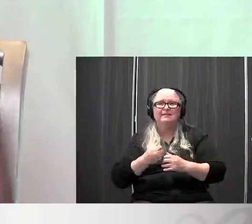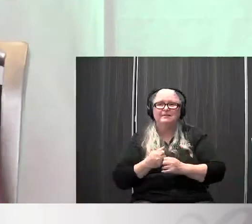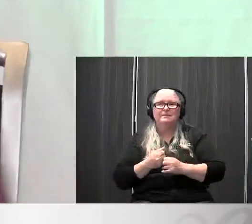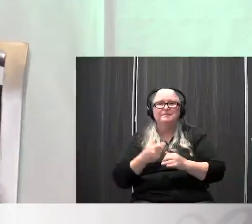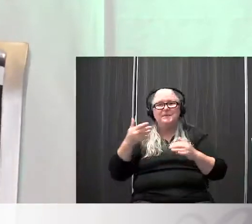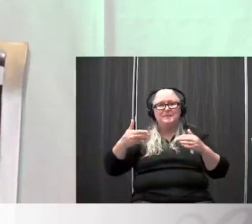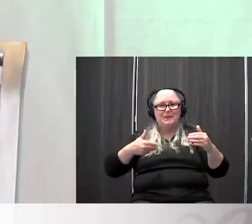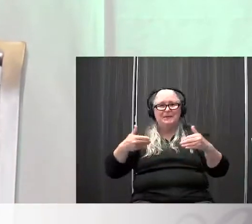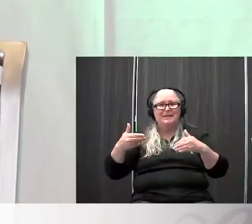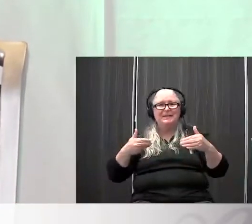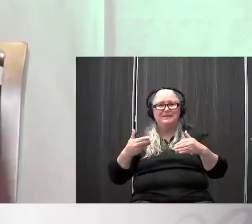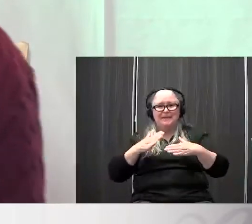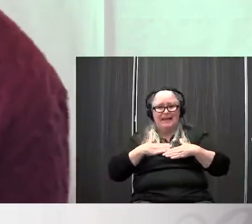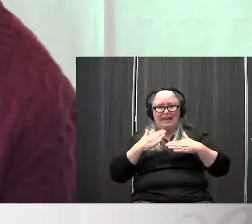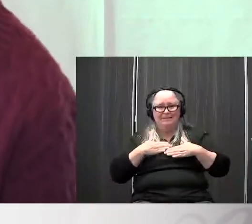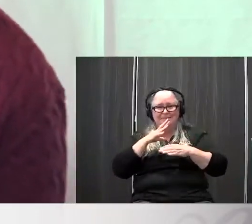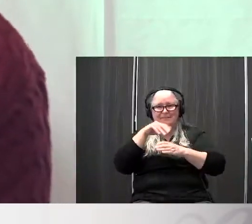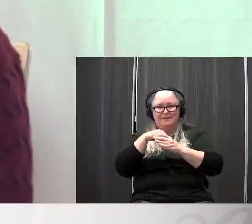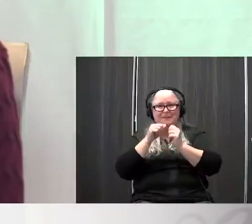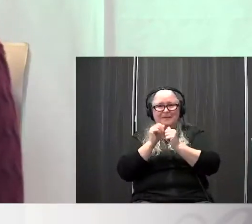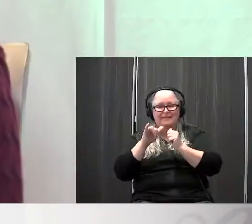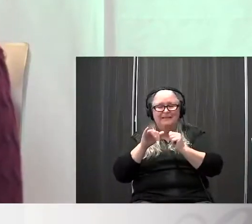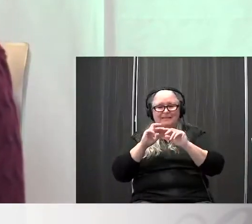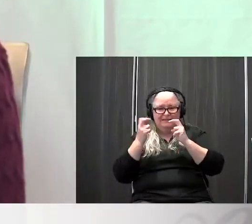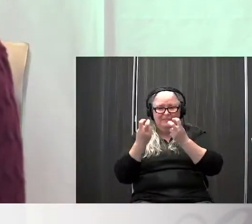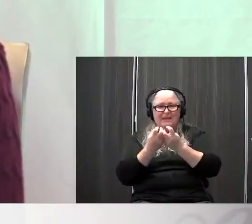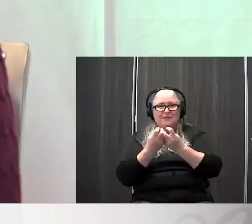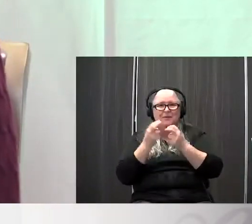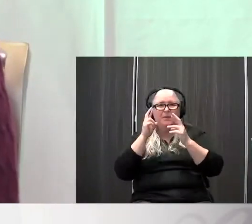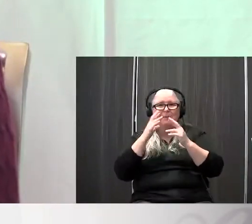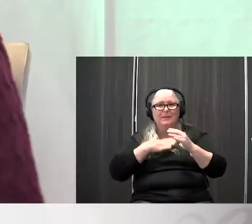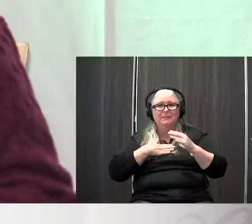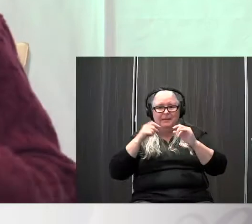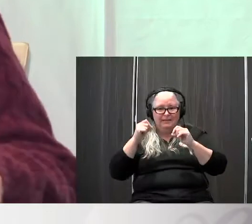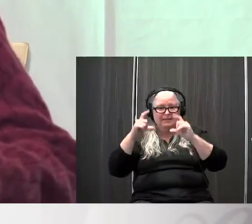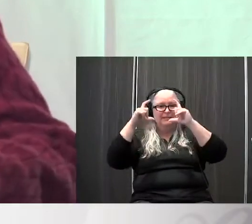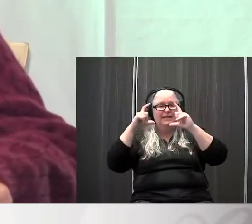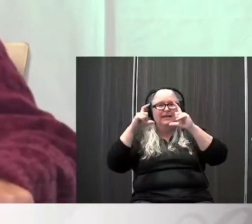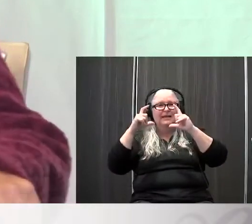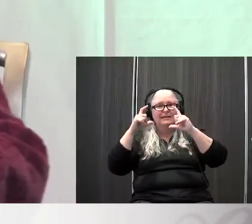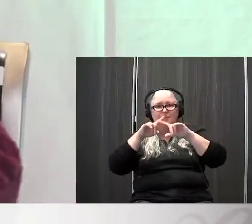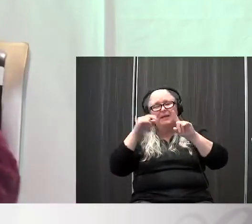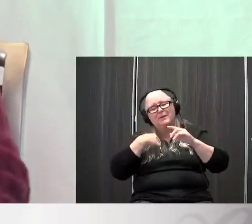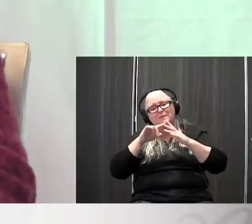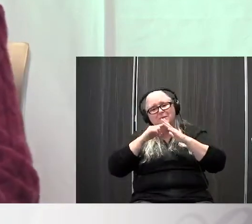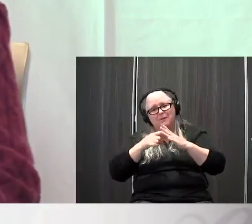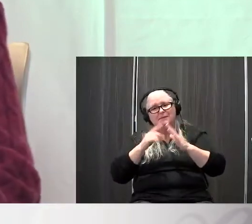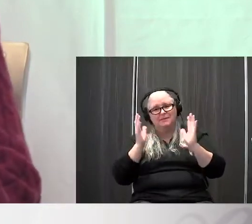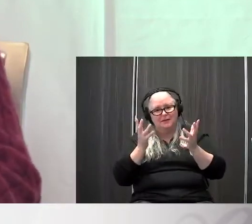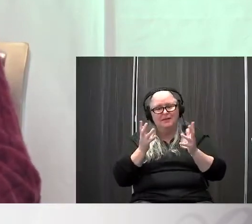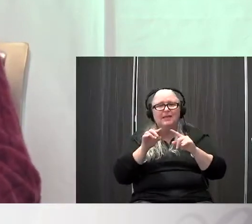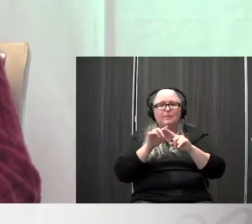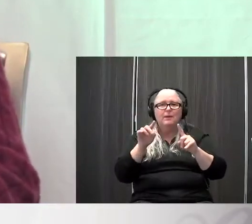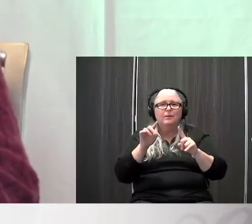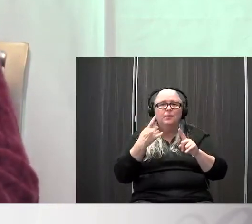welcome. Glad to be part of this panel. Hoping my slides come soon, but I'll just start talking. We have, as